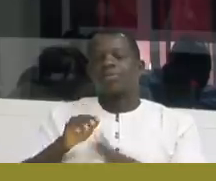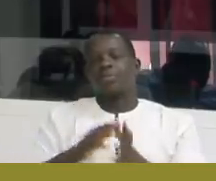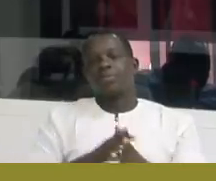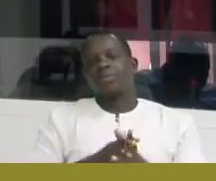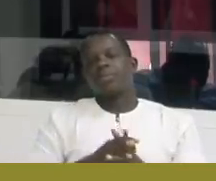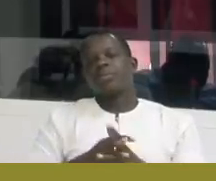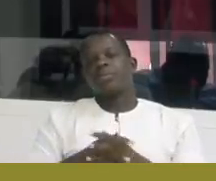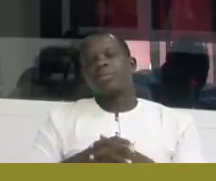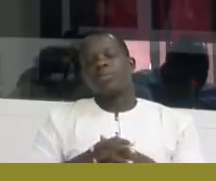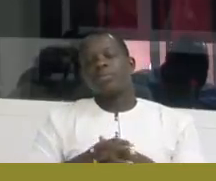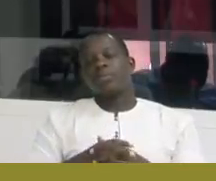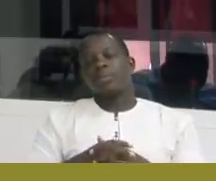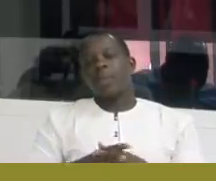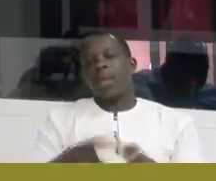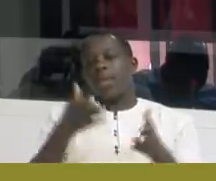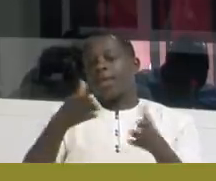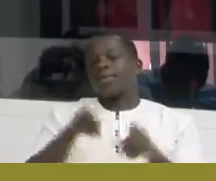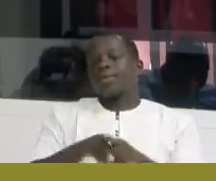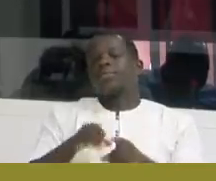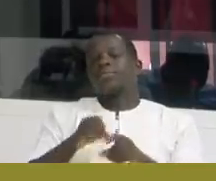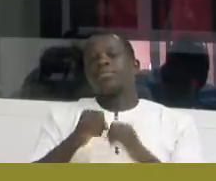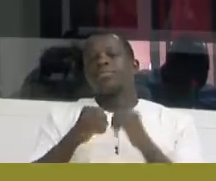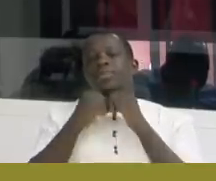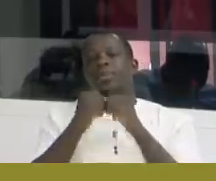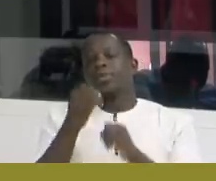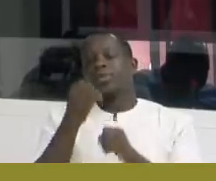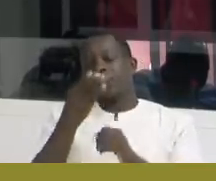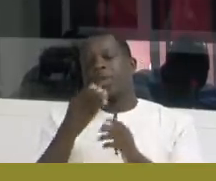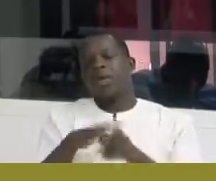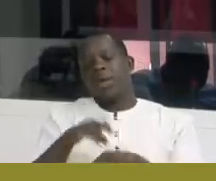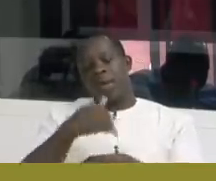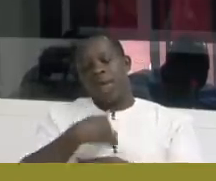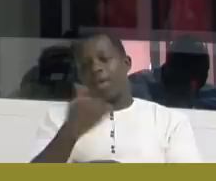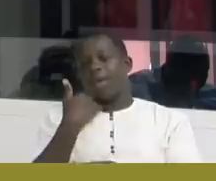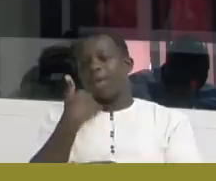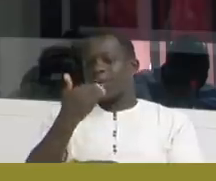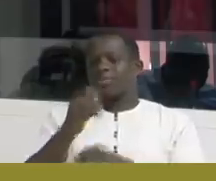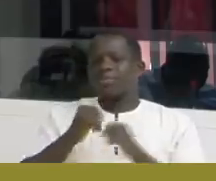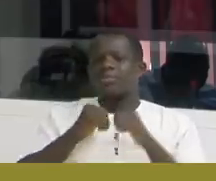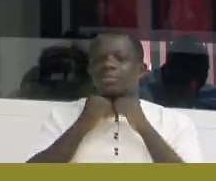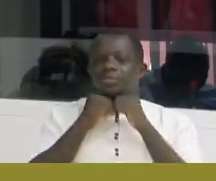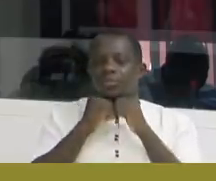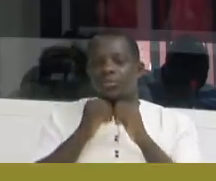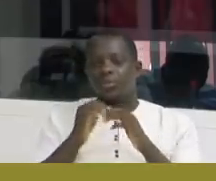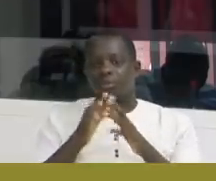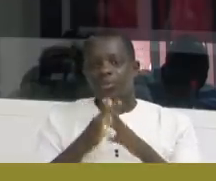Here he said as follows. I asked him,